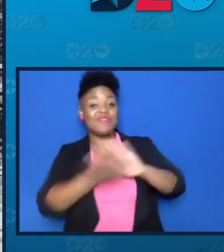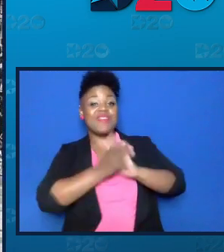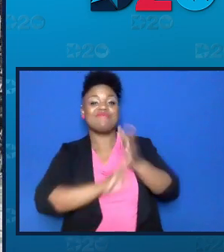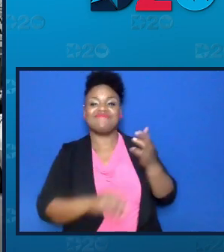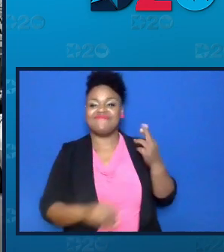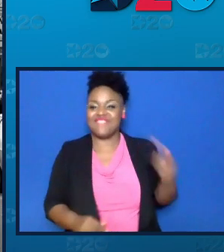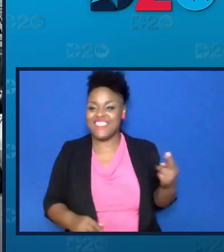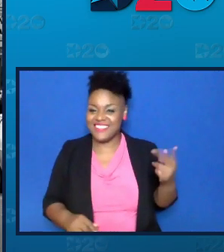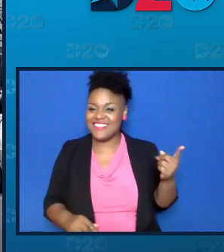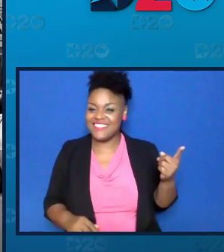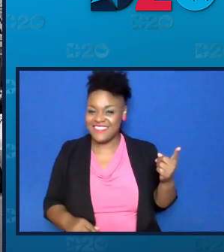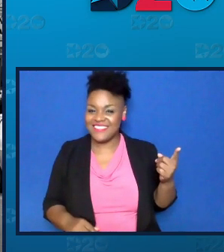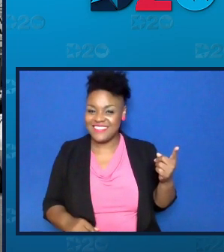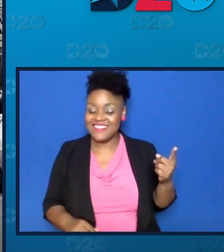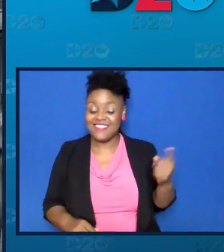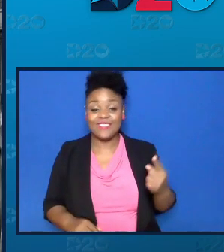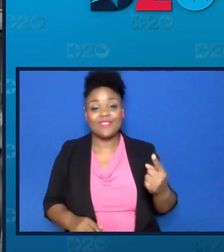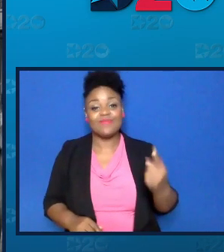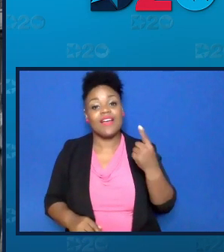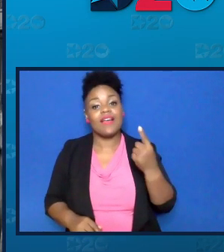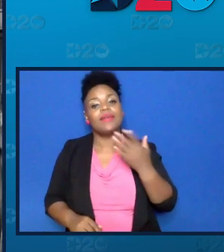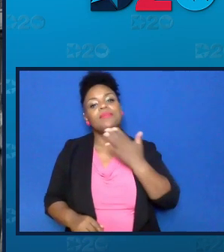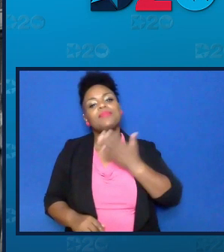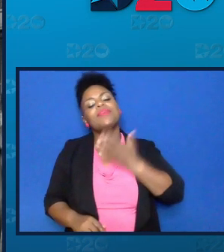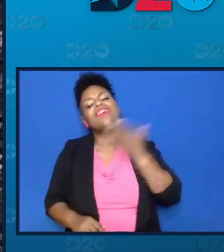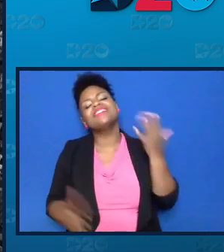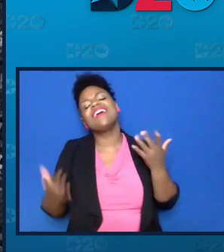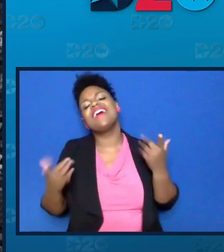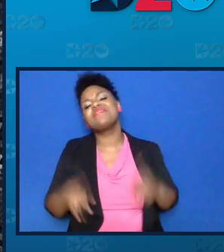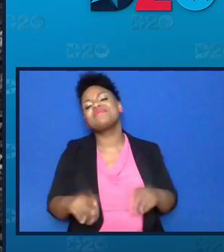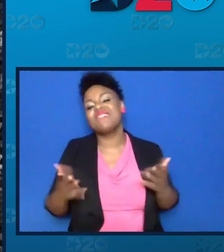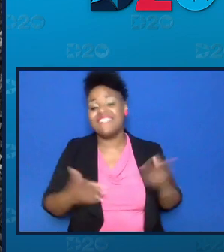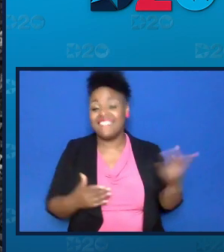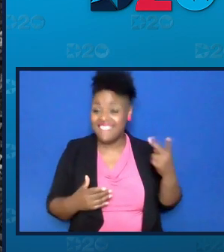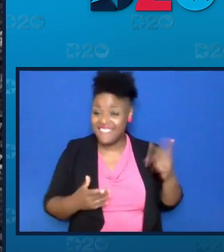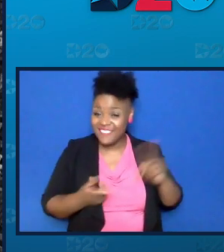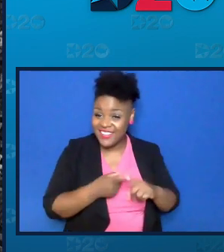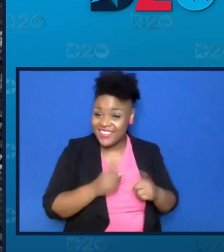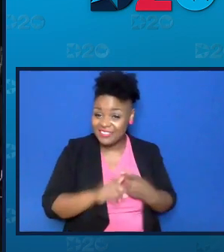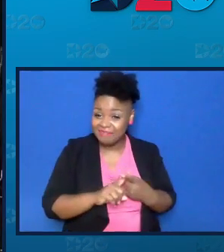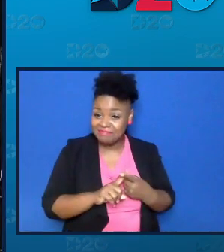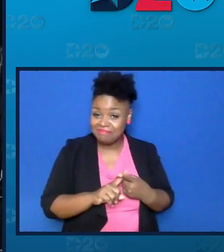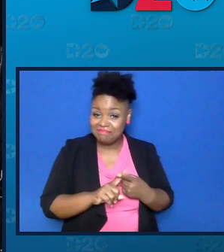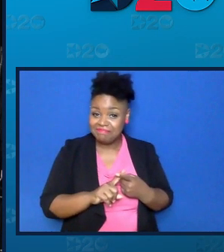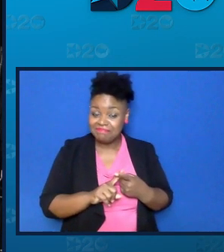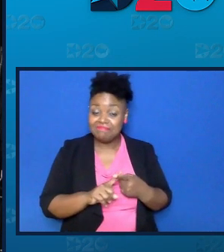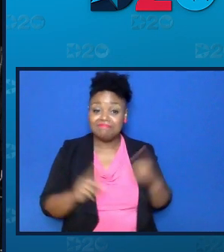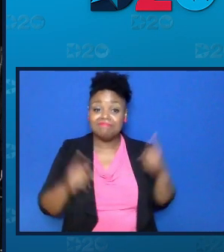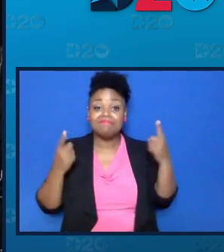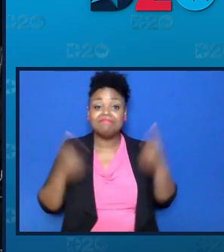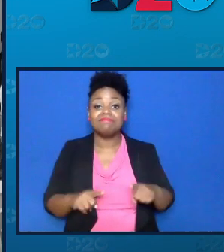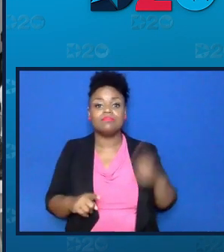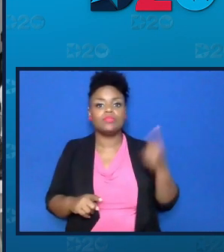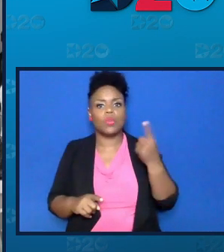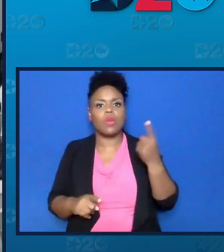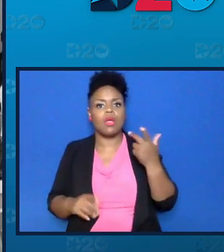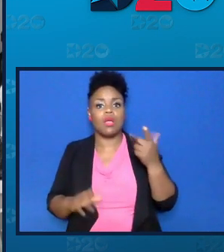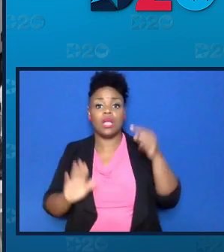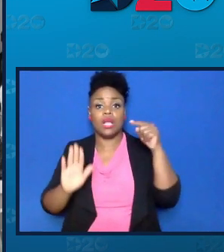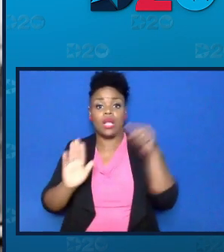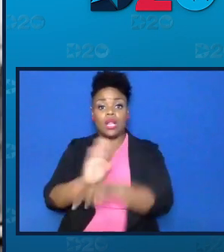a sense that we really didn't know one another. After Martin Luther King Jr. was assassinated, riots broke out in